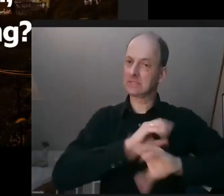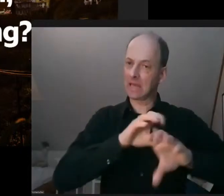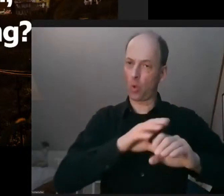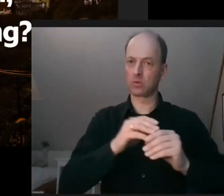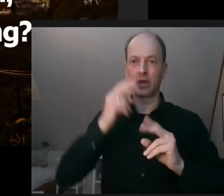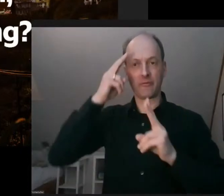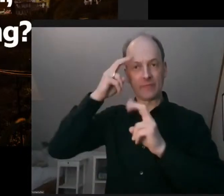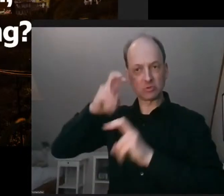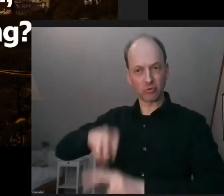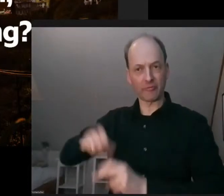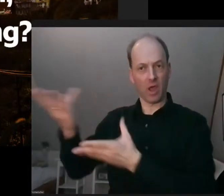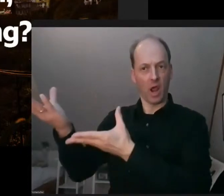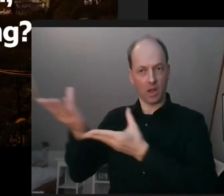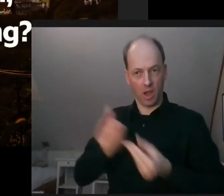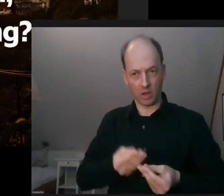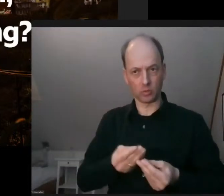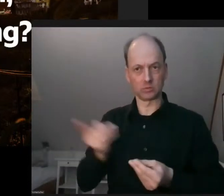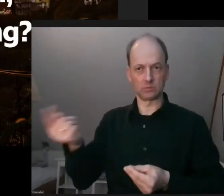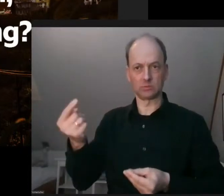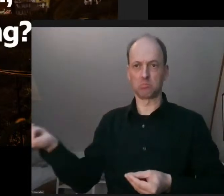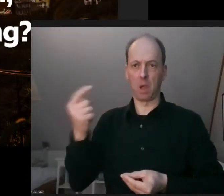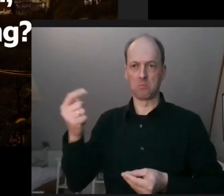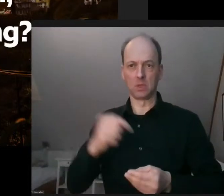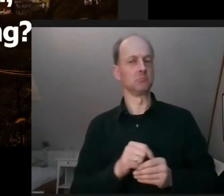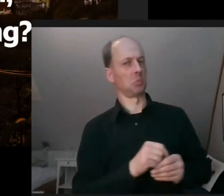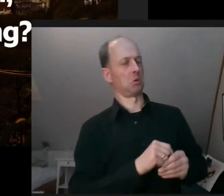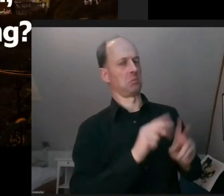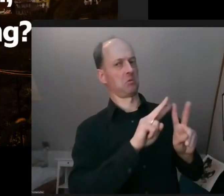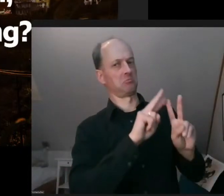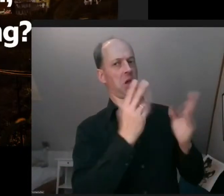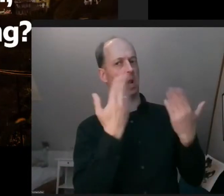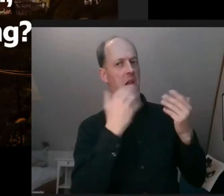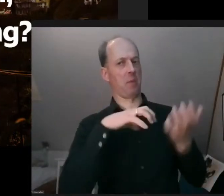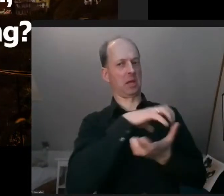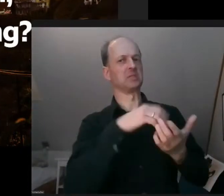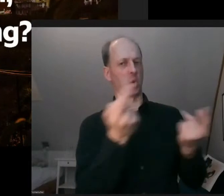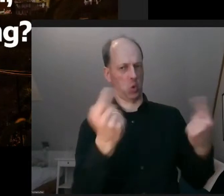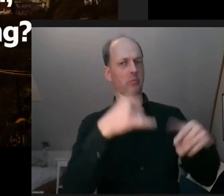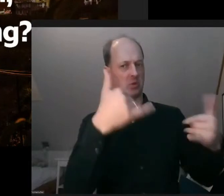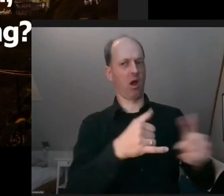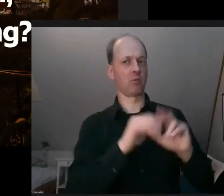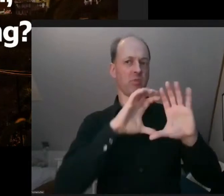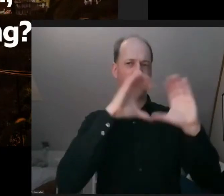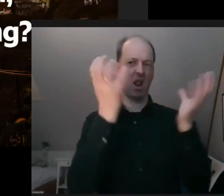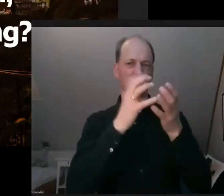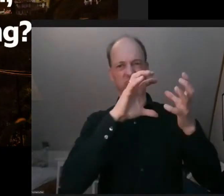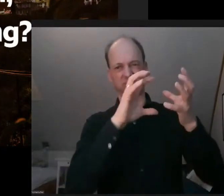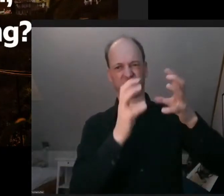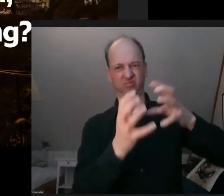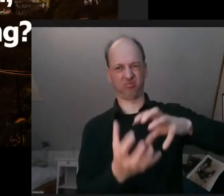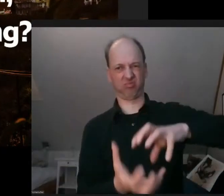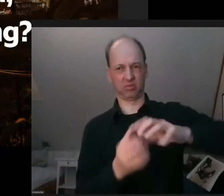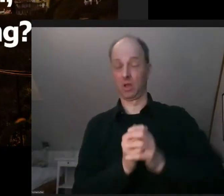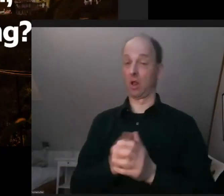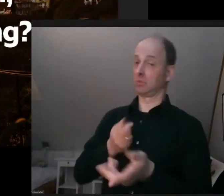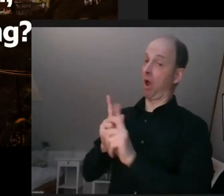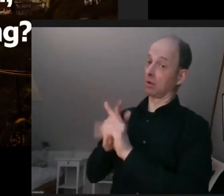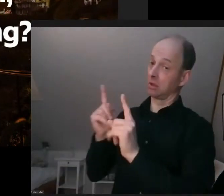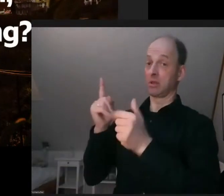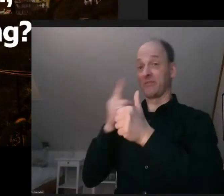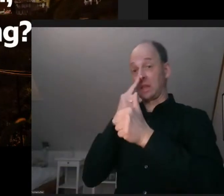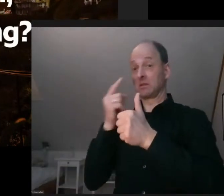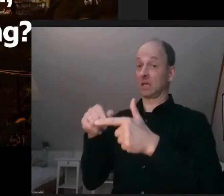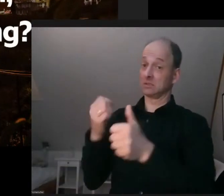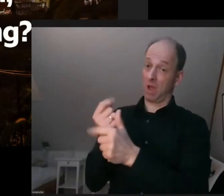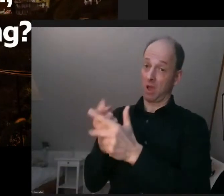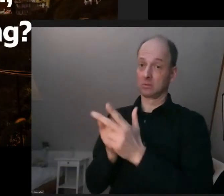which attracts attention, sorry. There's one example from the newsroom where you invite a